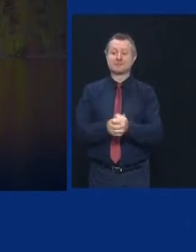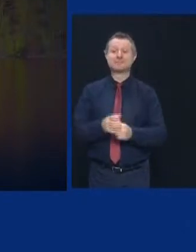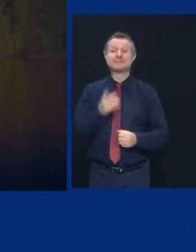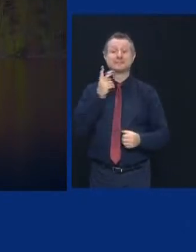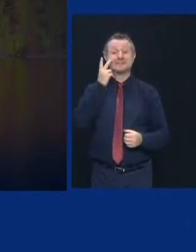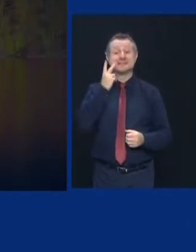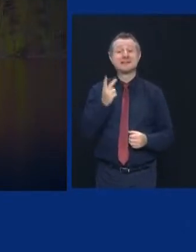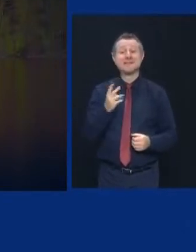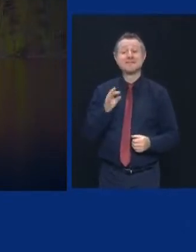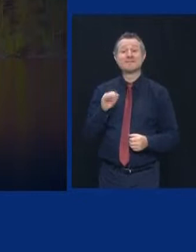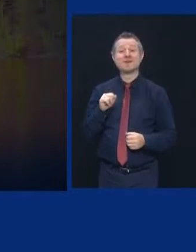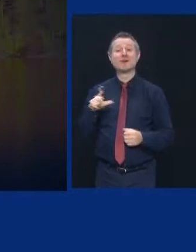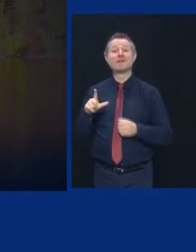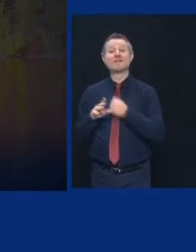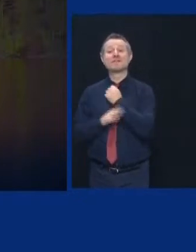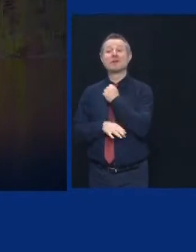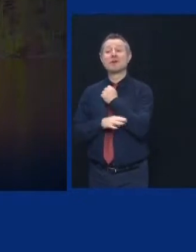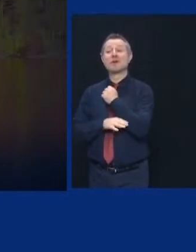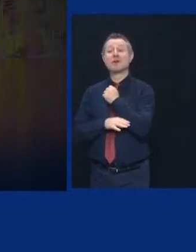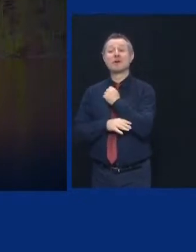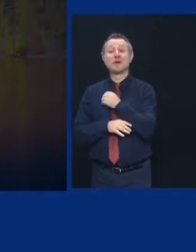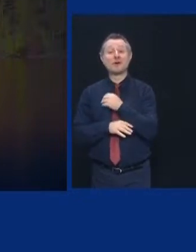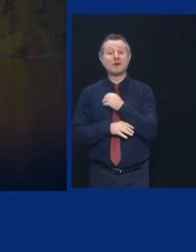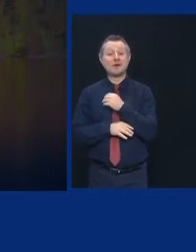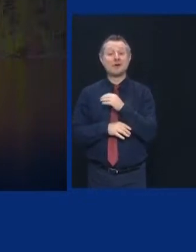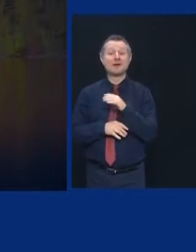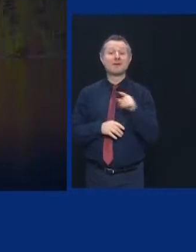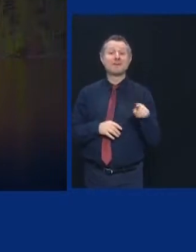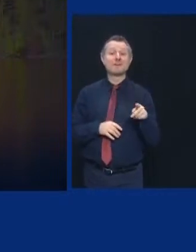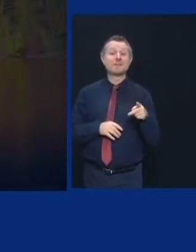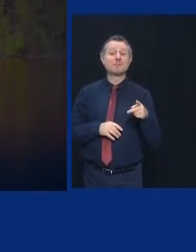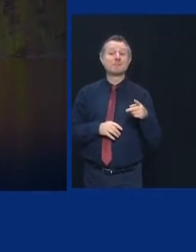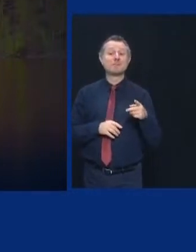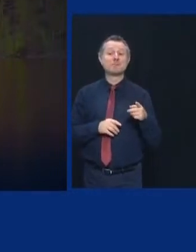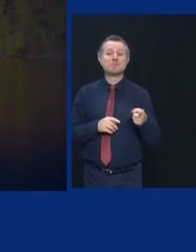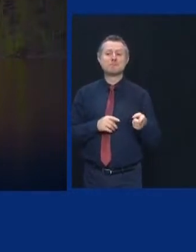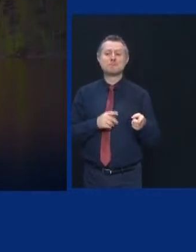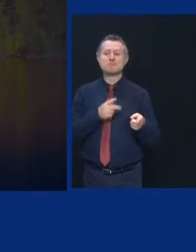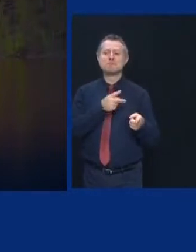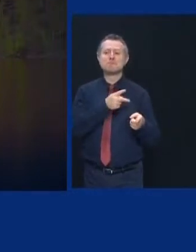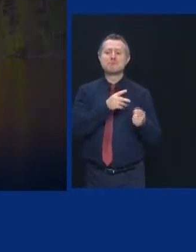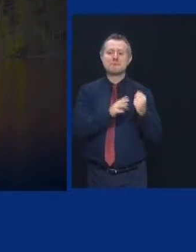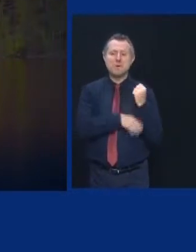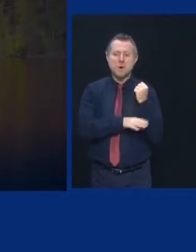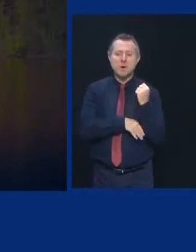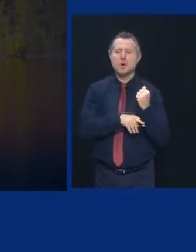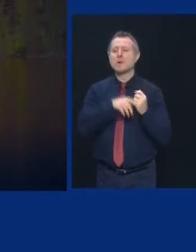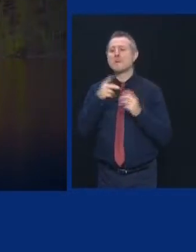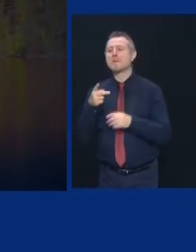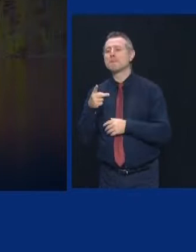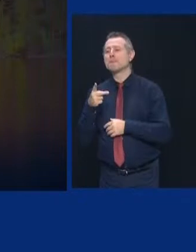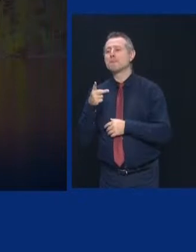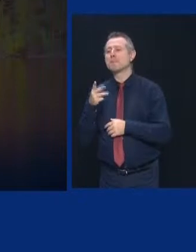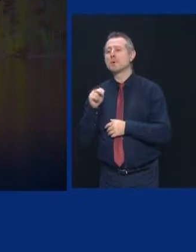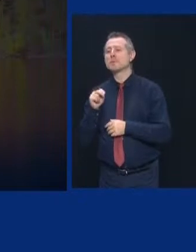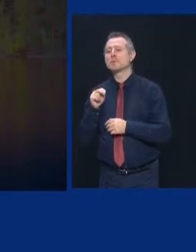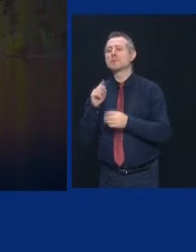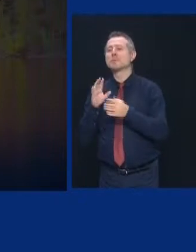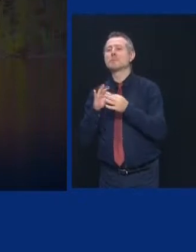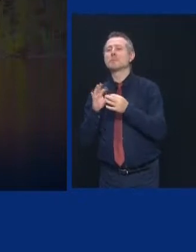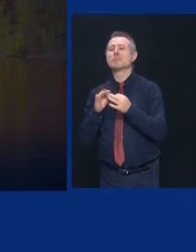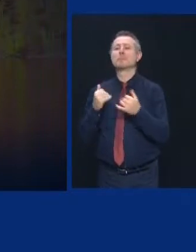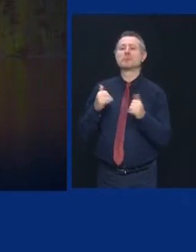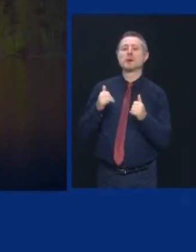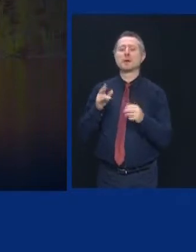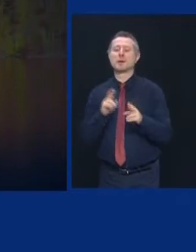fall and fall? It was mine. Fall, they'll rise, they'll fall.